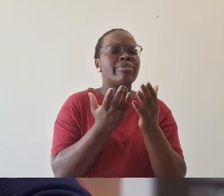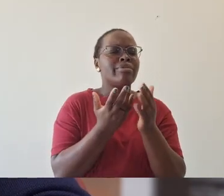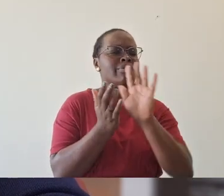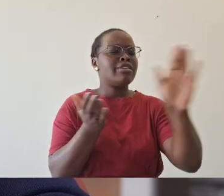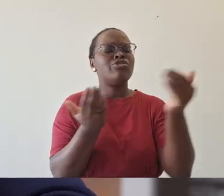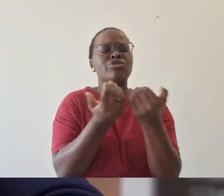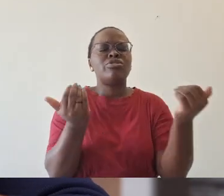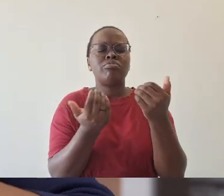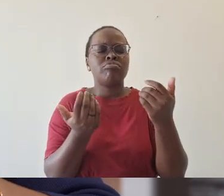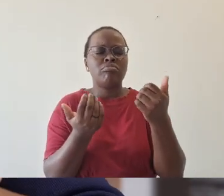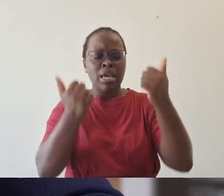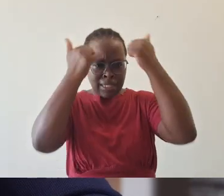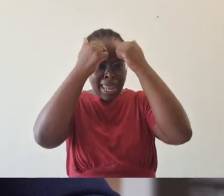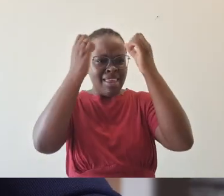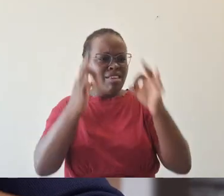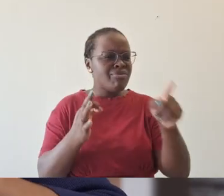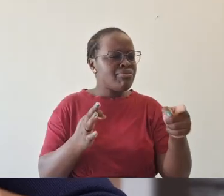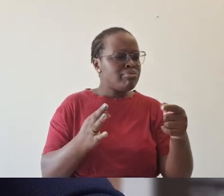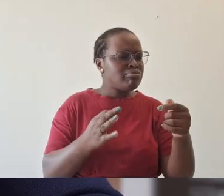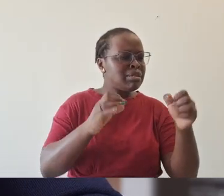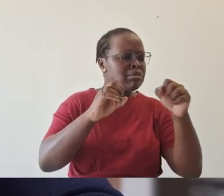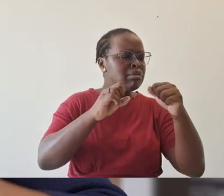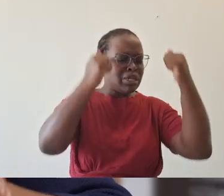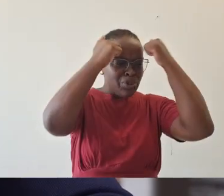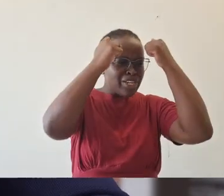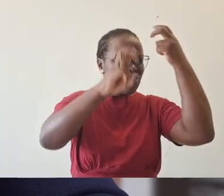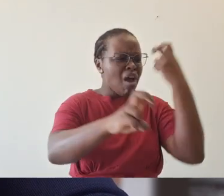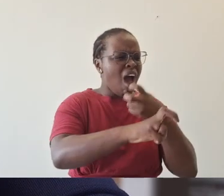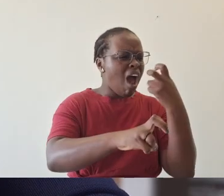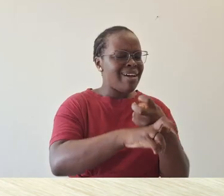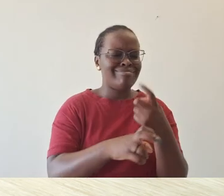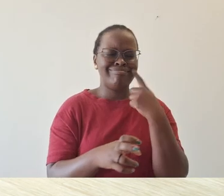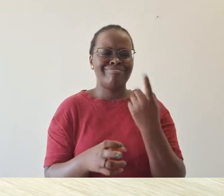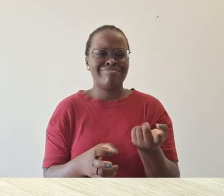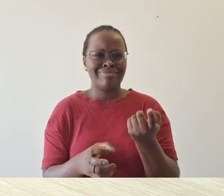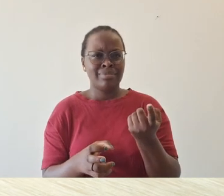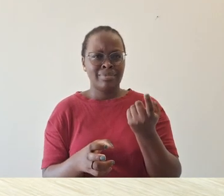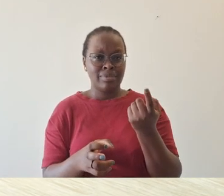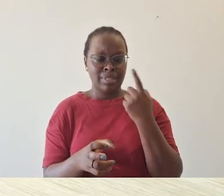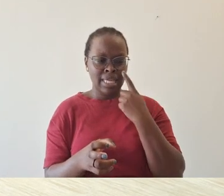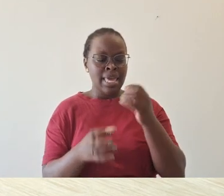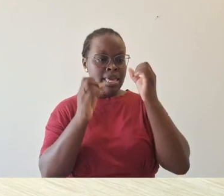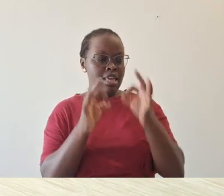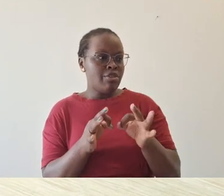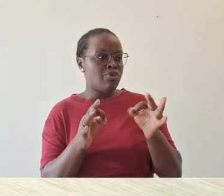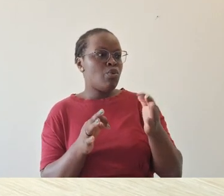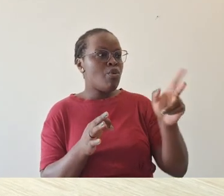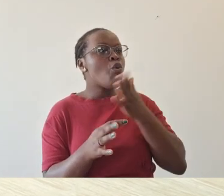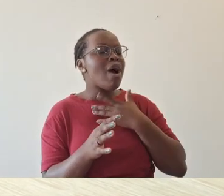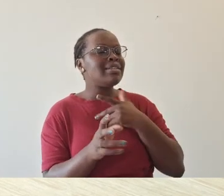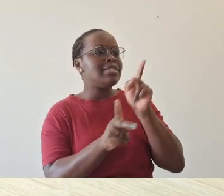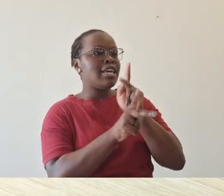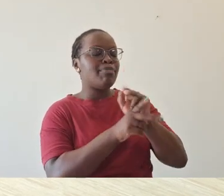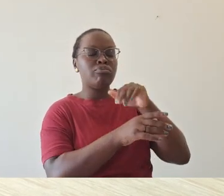learning if it doesn't translate to them being able to keep their way of life today? because you're not trying to get them to stop being pastoralists,